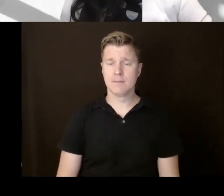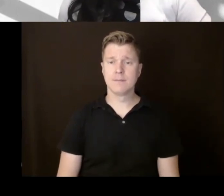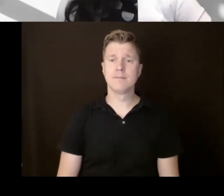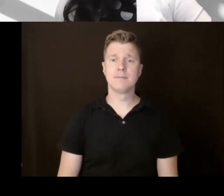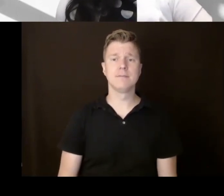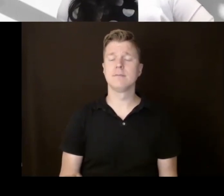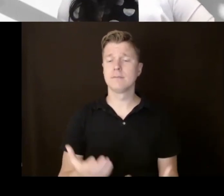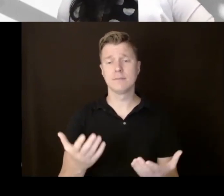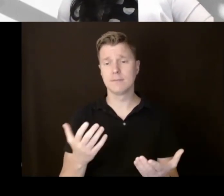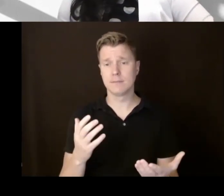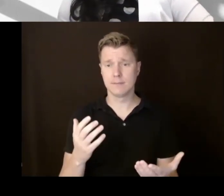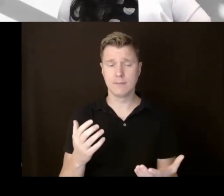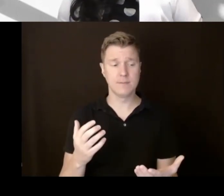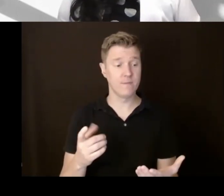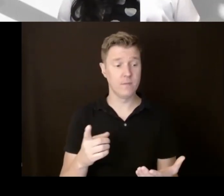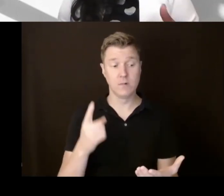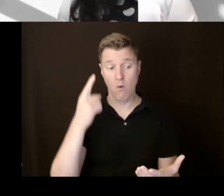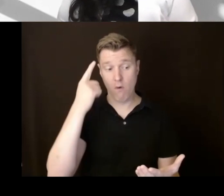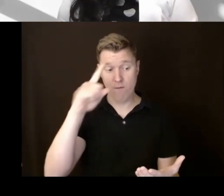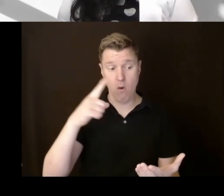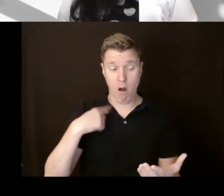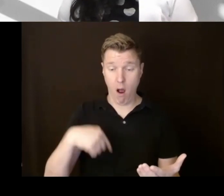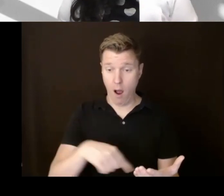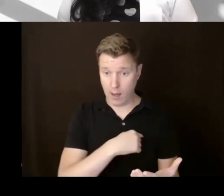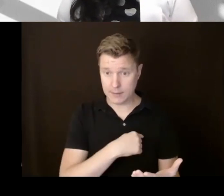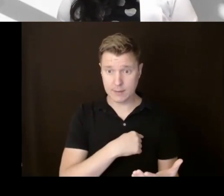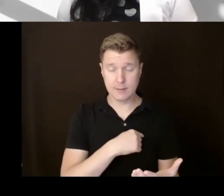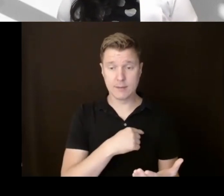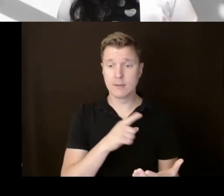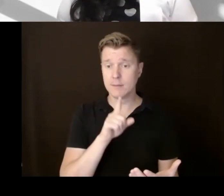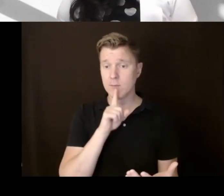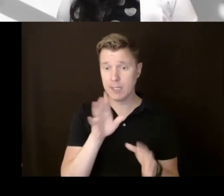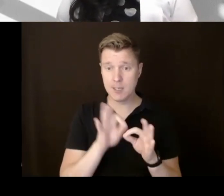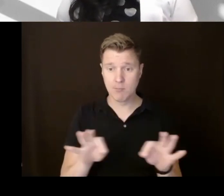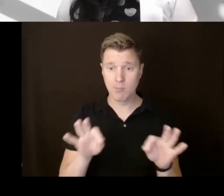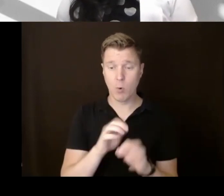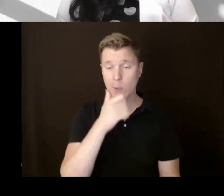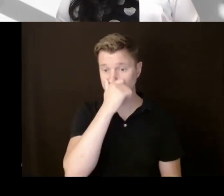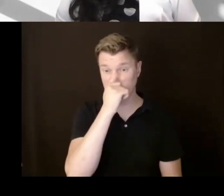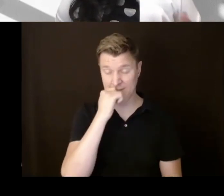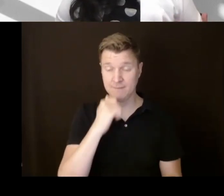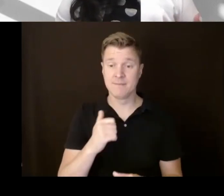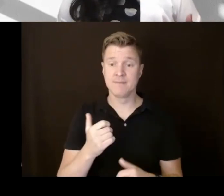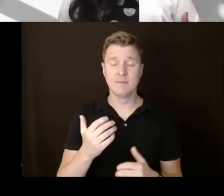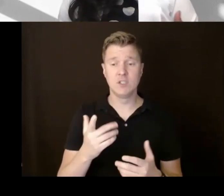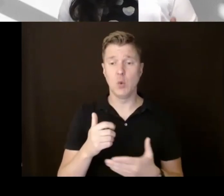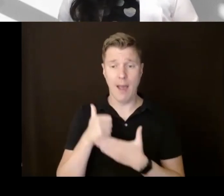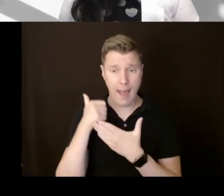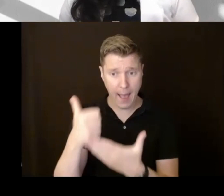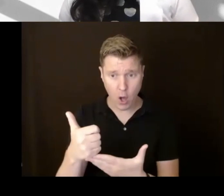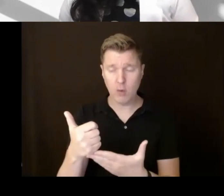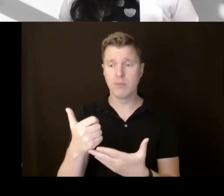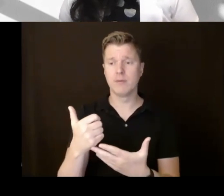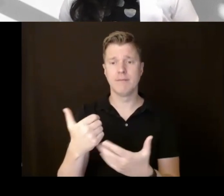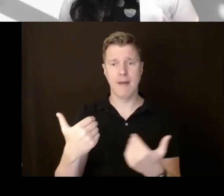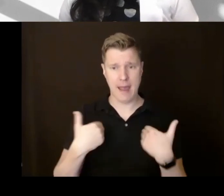And so for us, it's really important. It's been really important to like help bring our field and